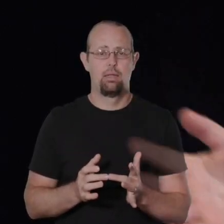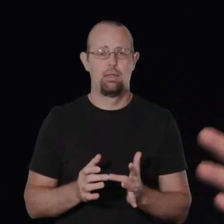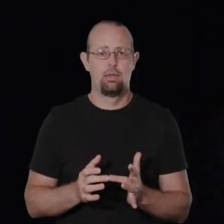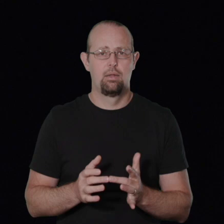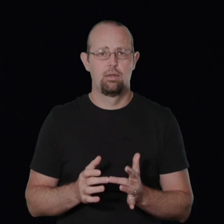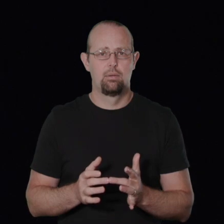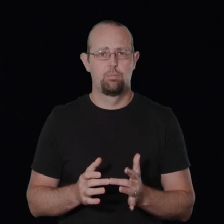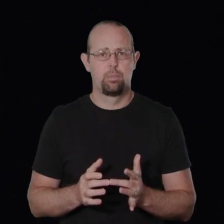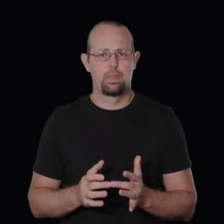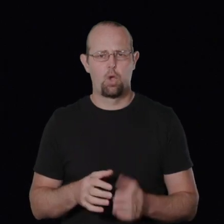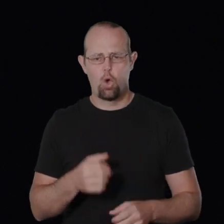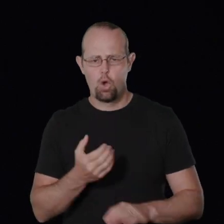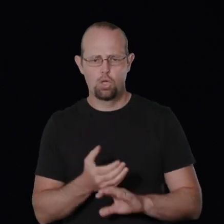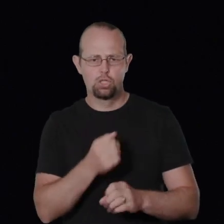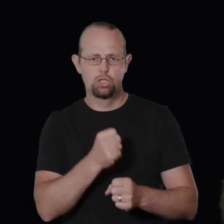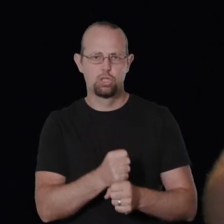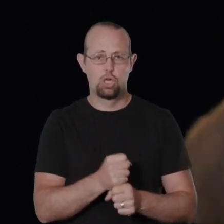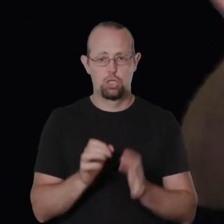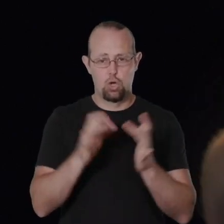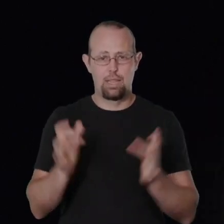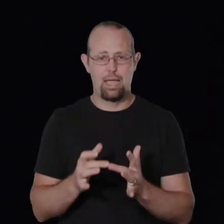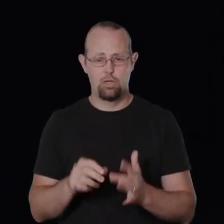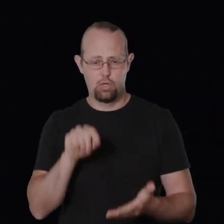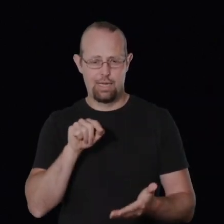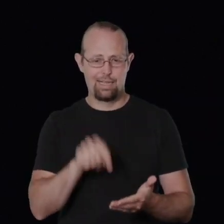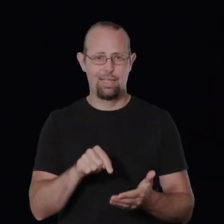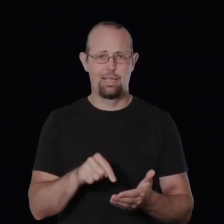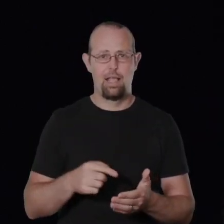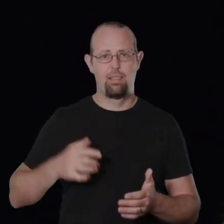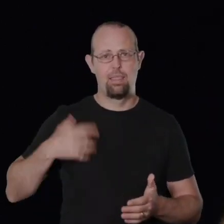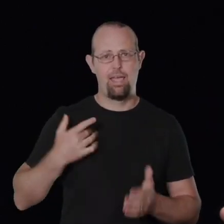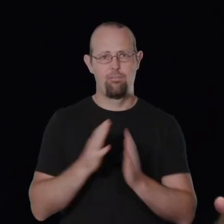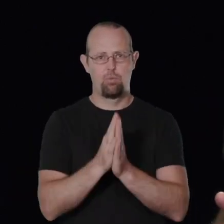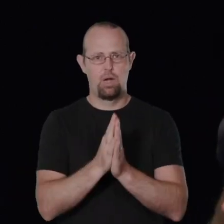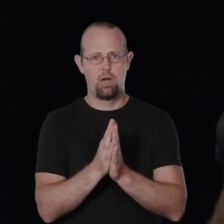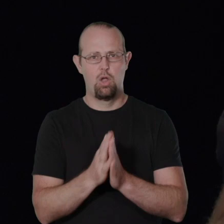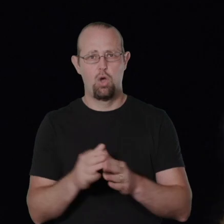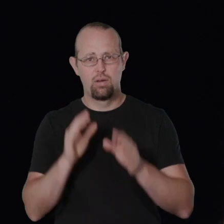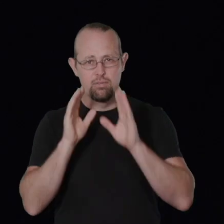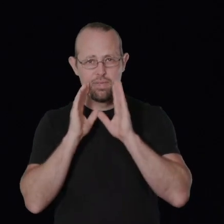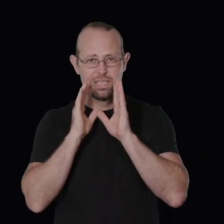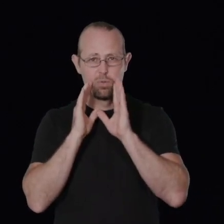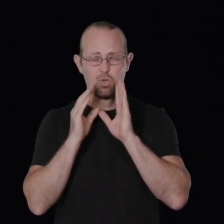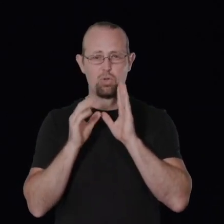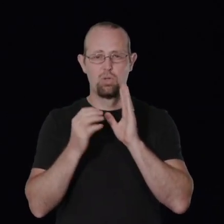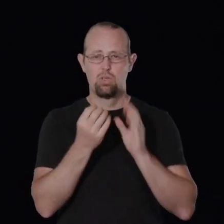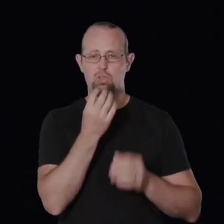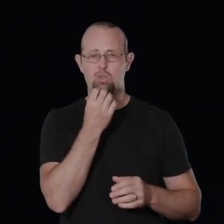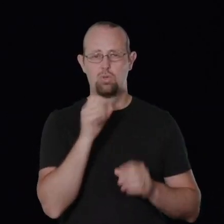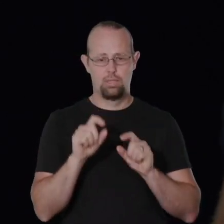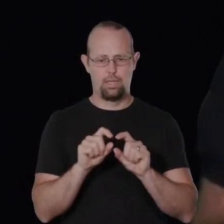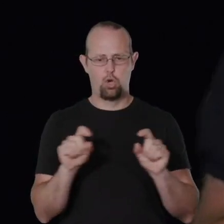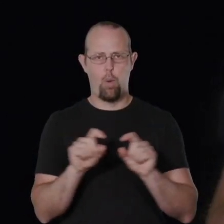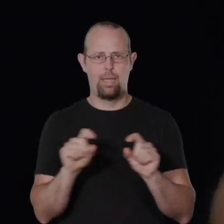On Church Online, you just click live prayer. On Facebook and YouTube, you just use the comments section. I promise you, our team are there right